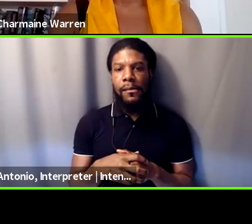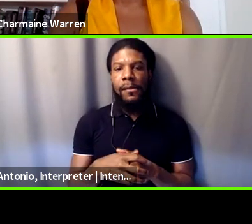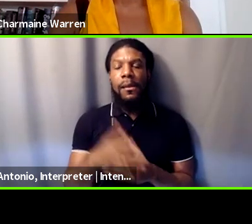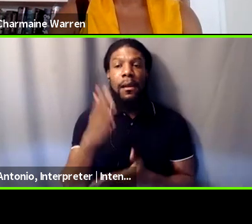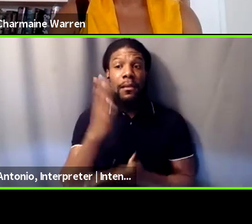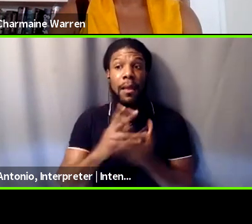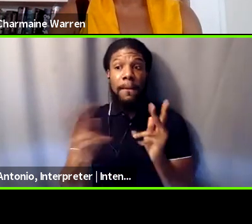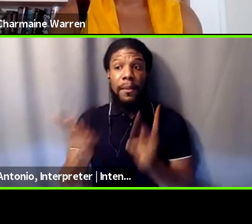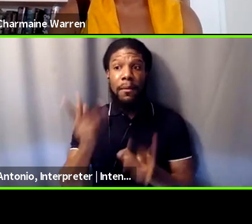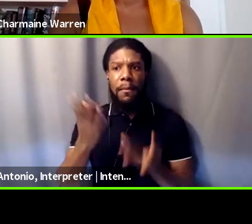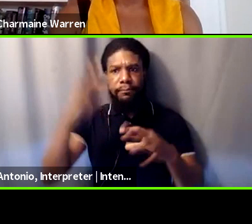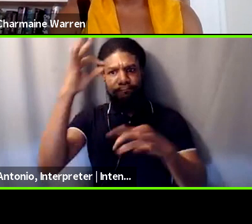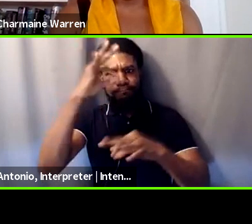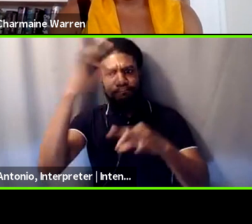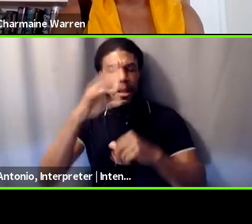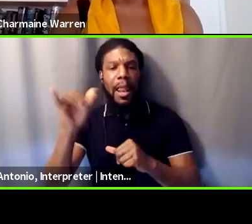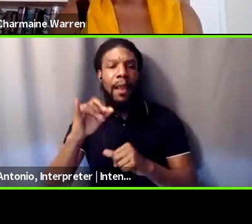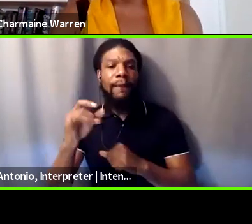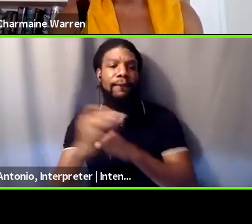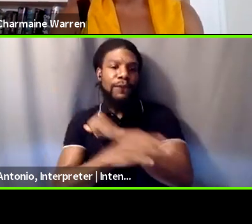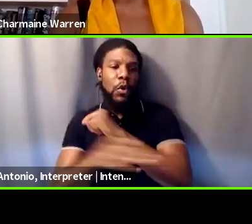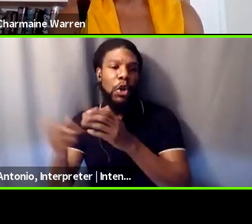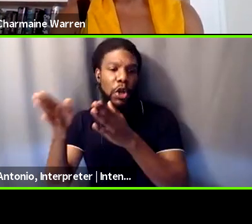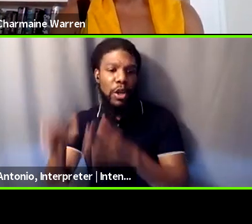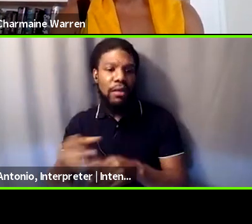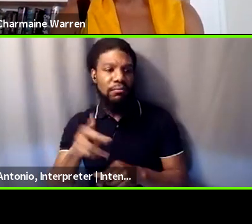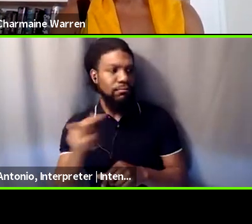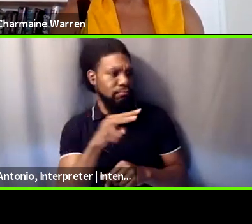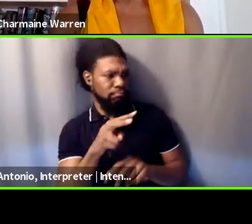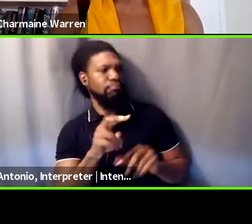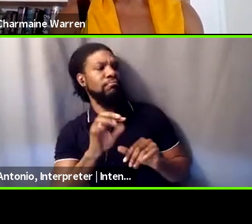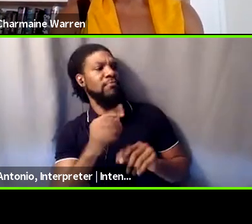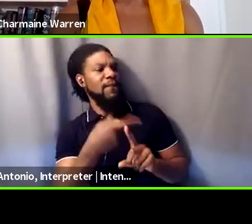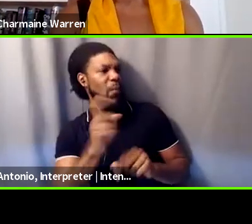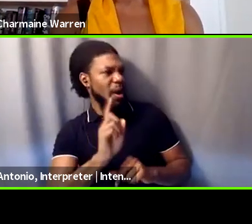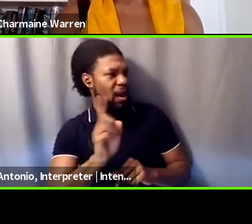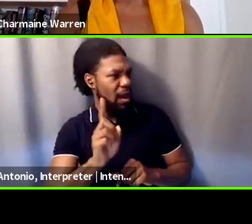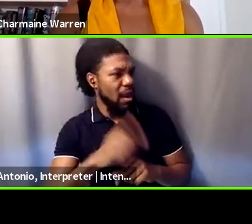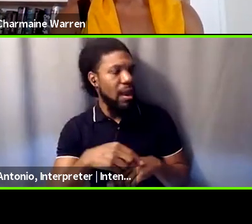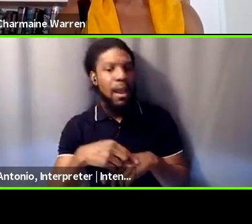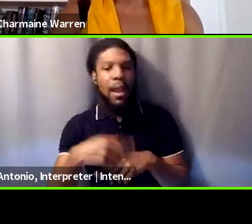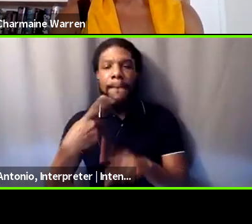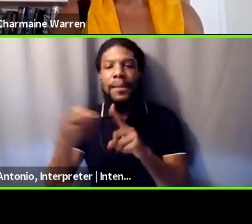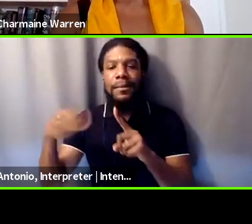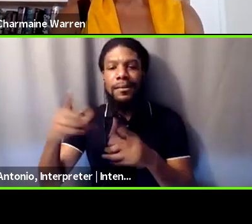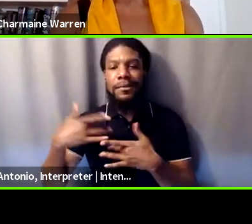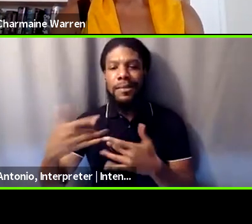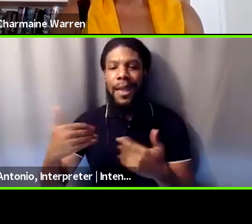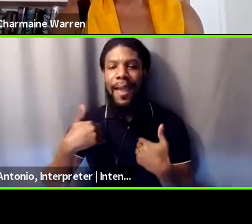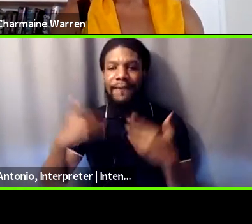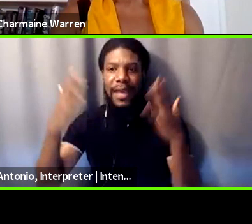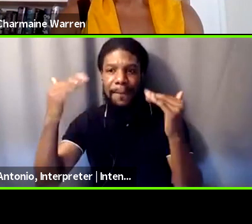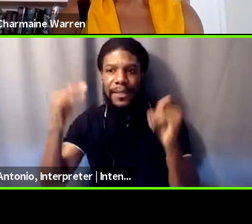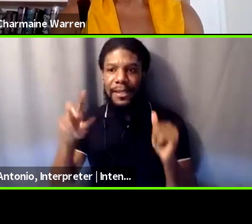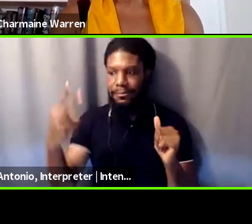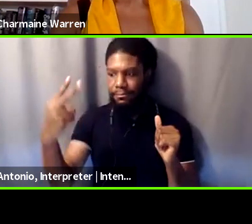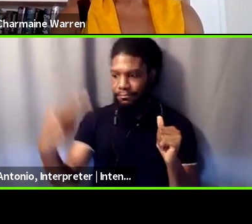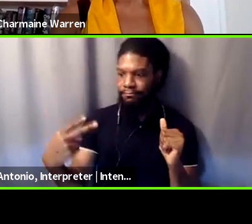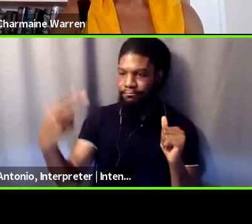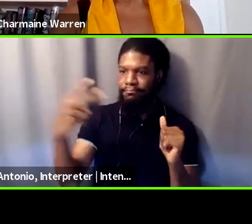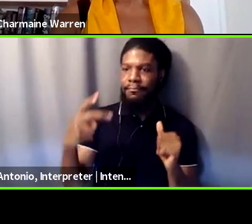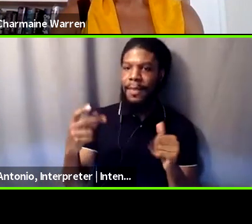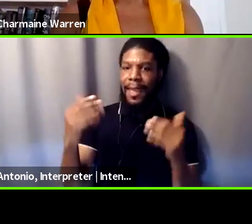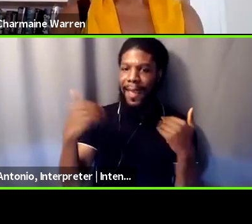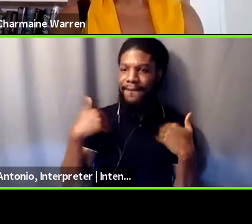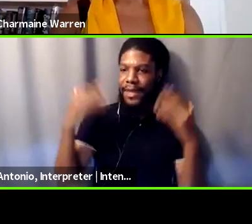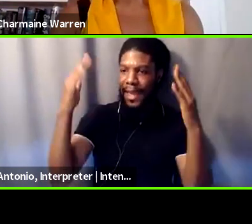question, oh, where are you from? Oh, you know, and they have like a certain expectation too. When they look at someone like me, you know, I've